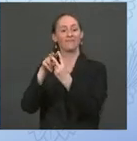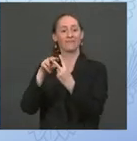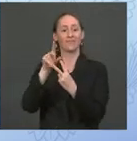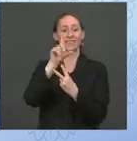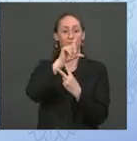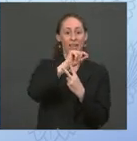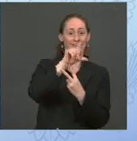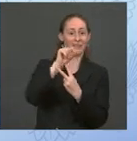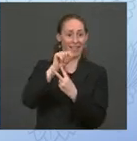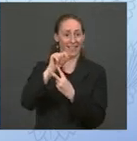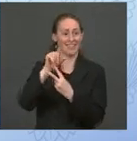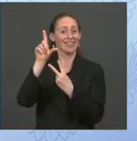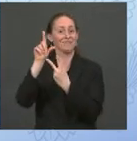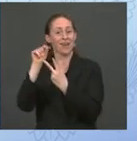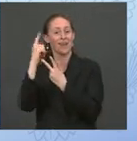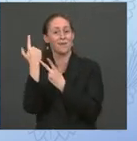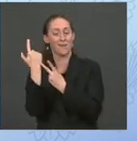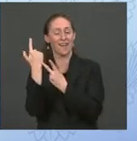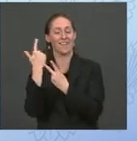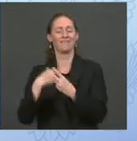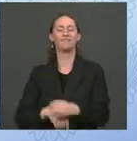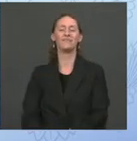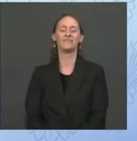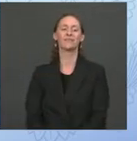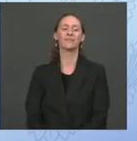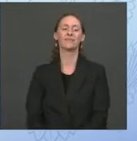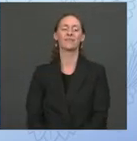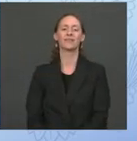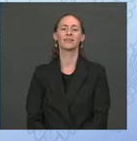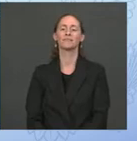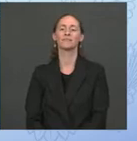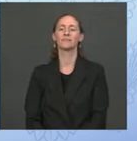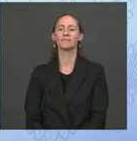and 2021.